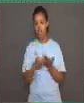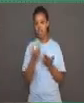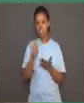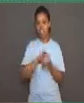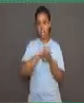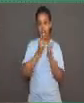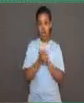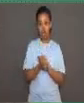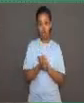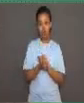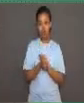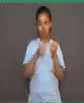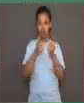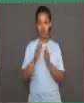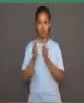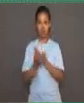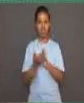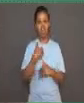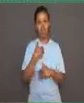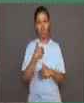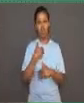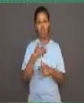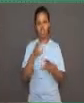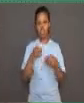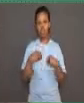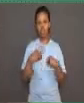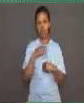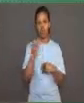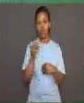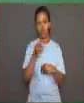change in weather and to conserve heat.